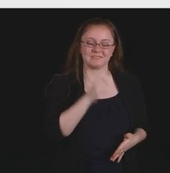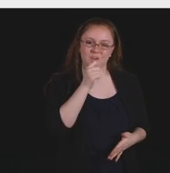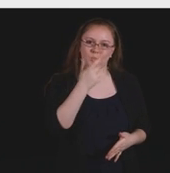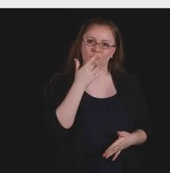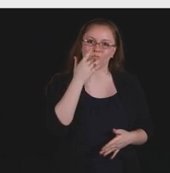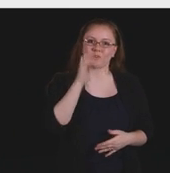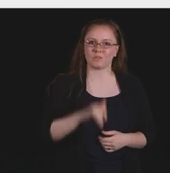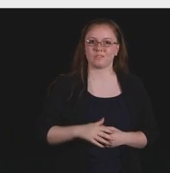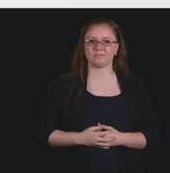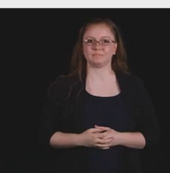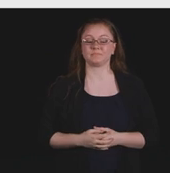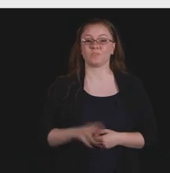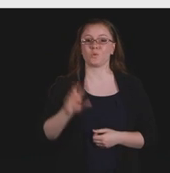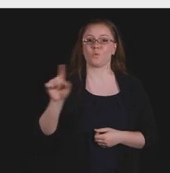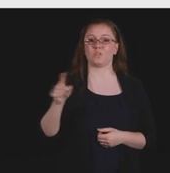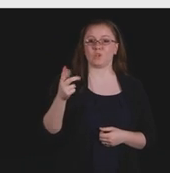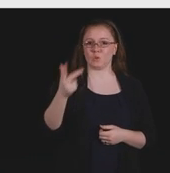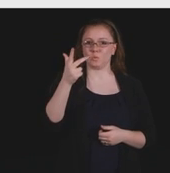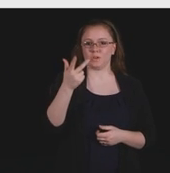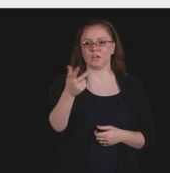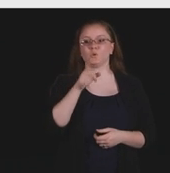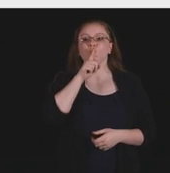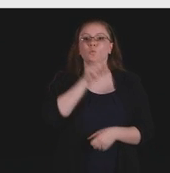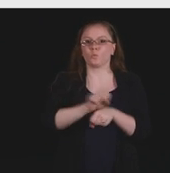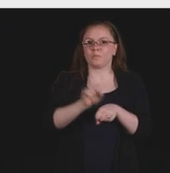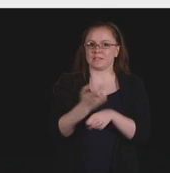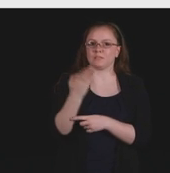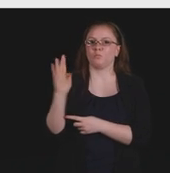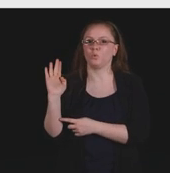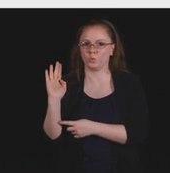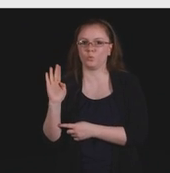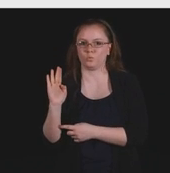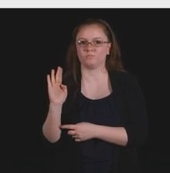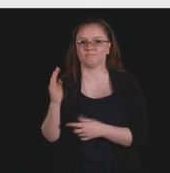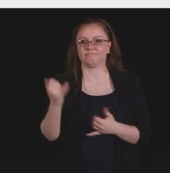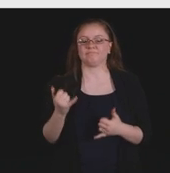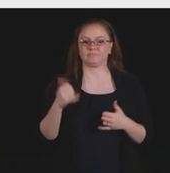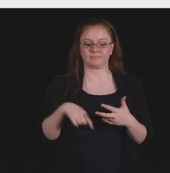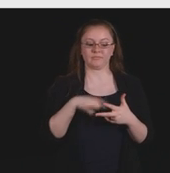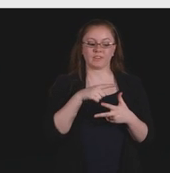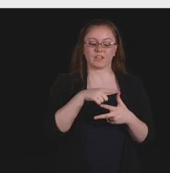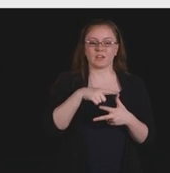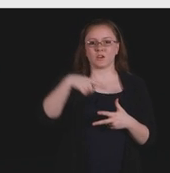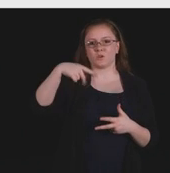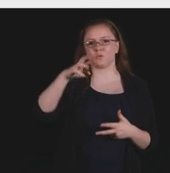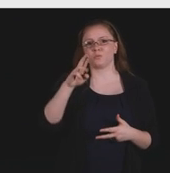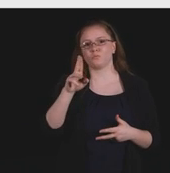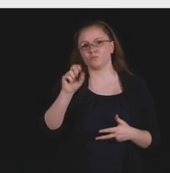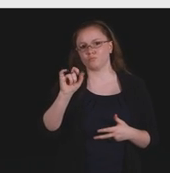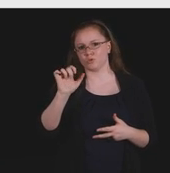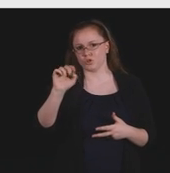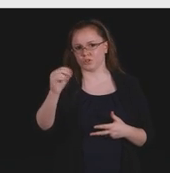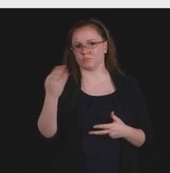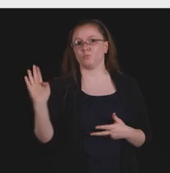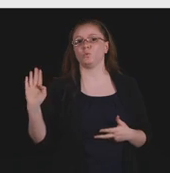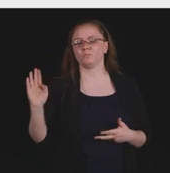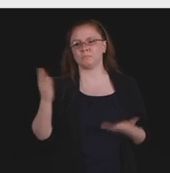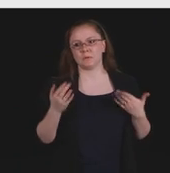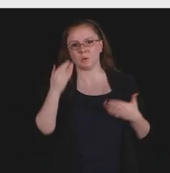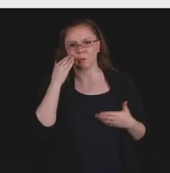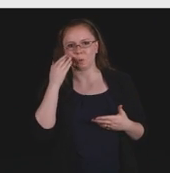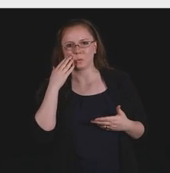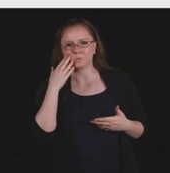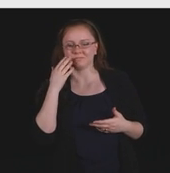known today, apart from that. One is a Persian blue, you may know, which is a iron cyanide, which is discovered